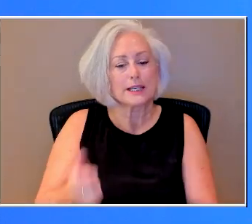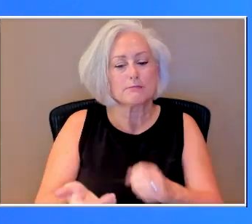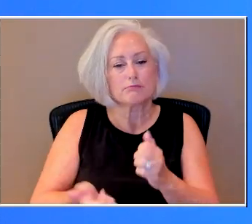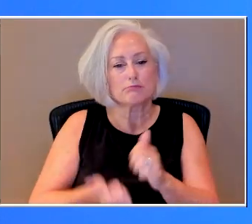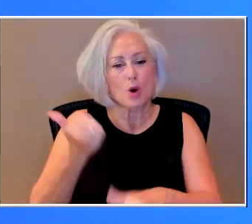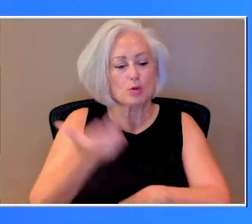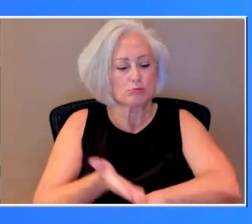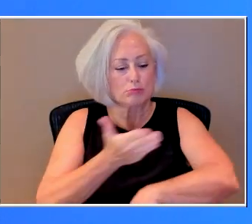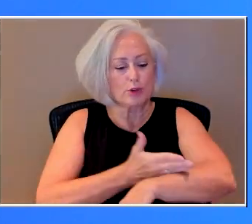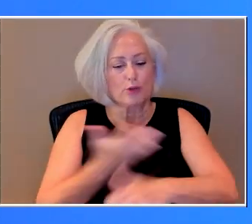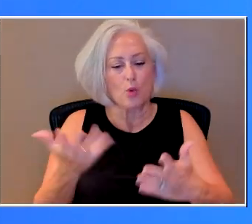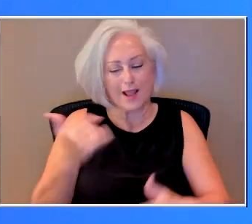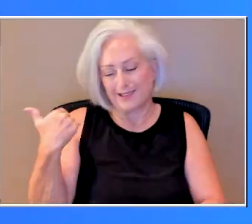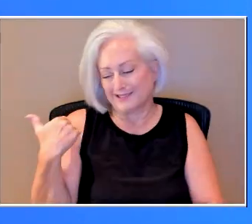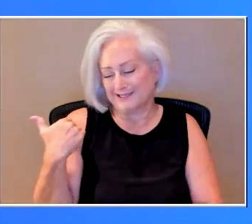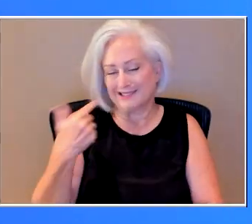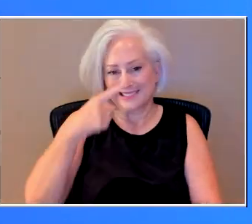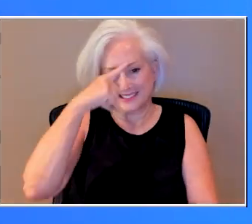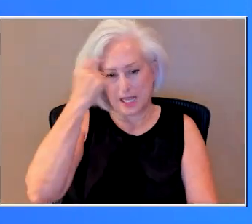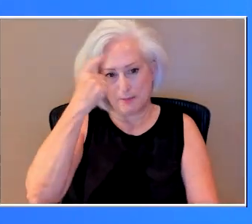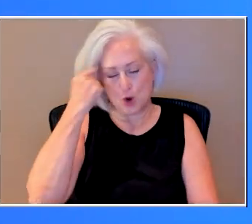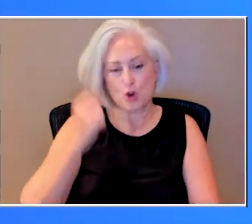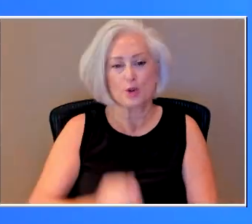is probably